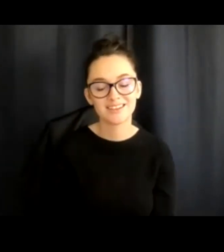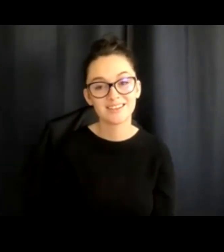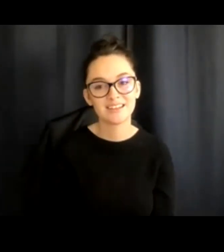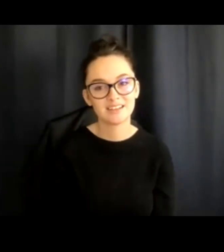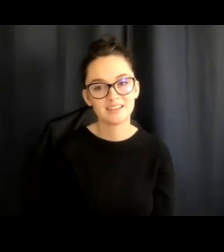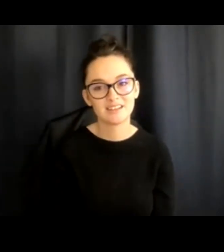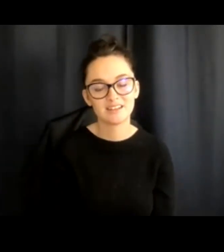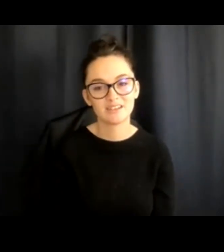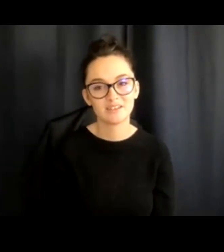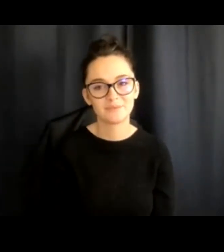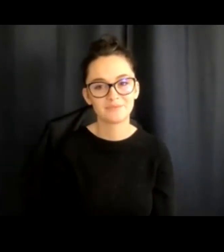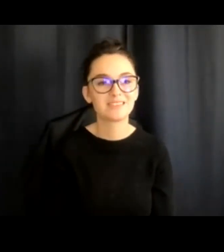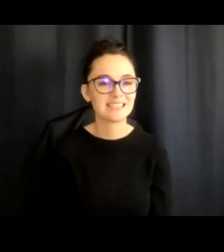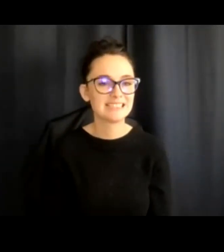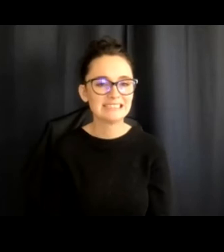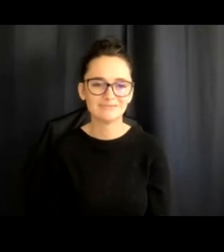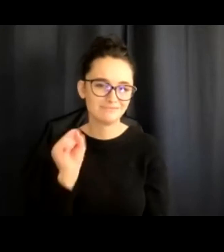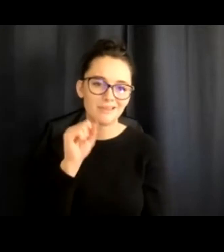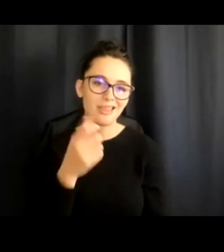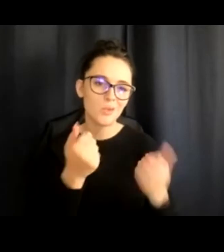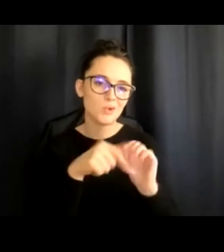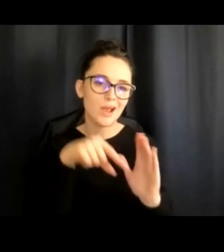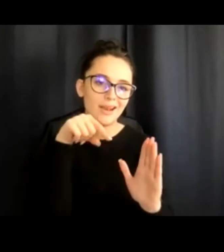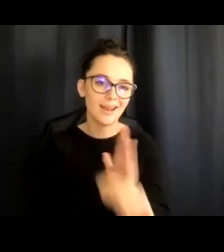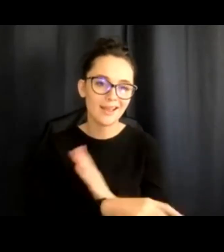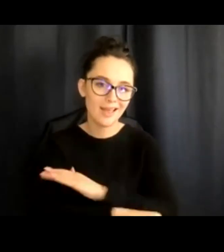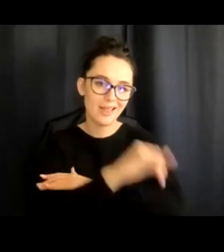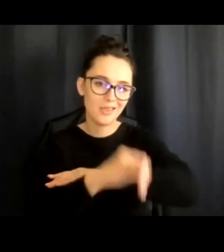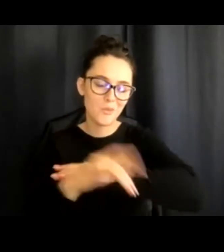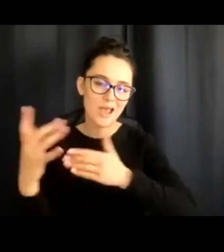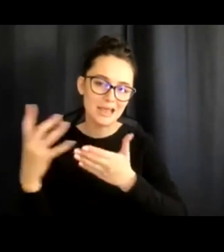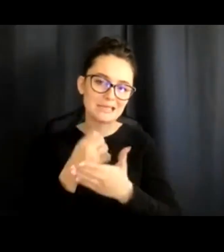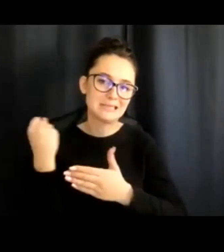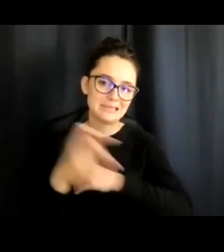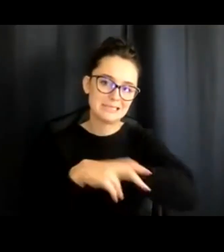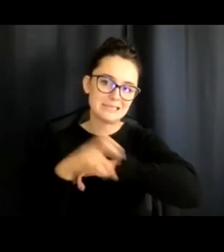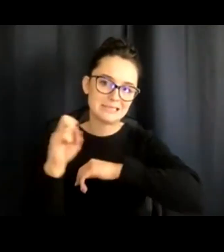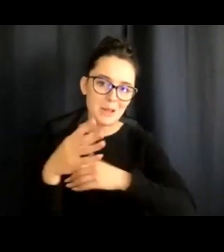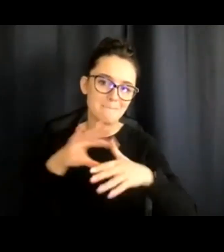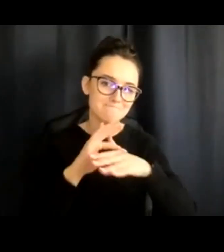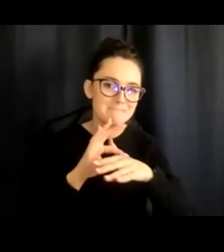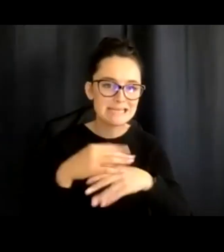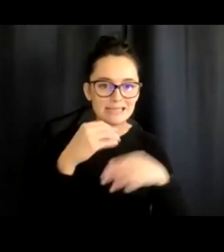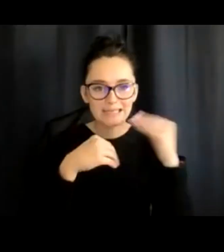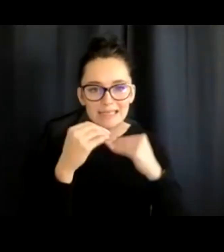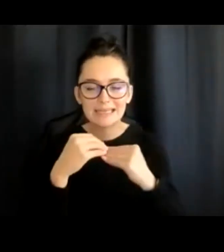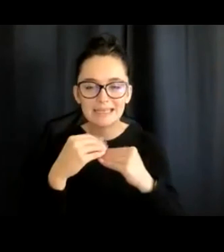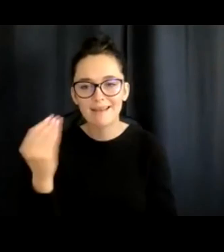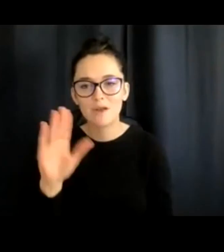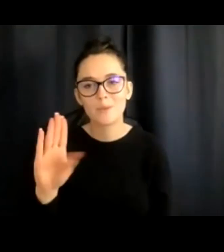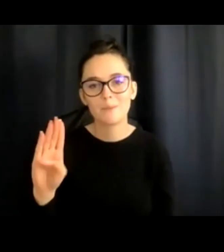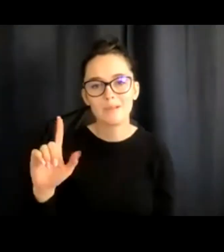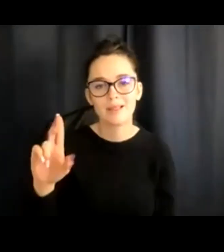were trying to kill her to take her blubber and to take her meat and eat her.